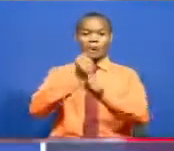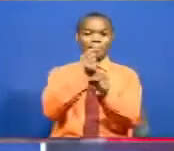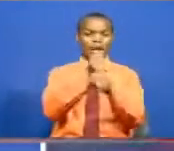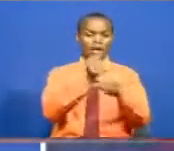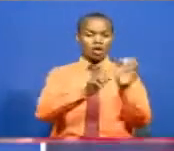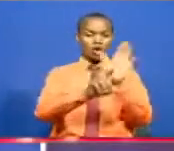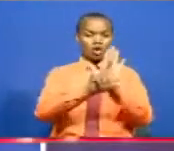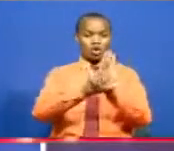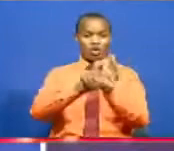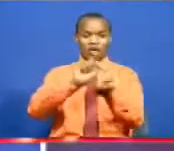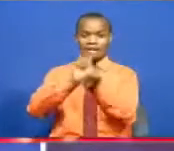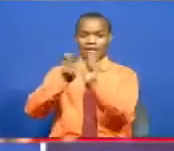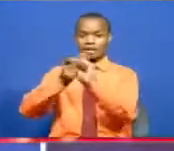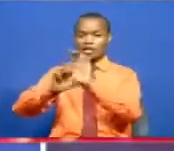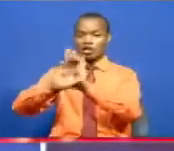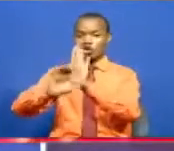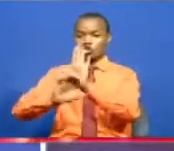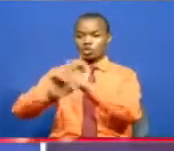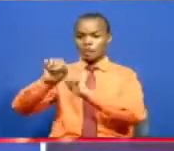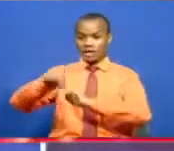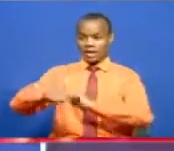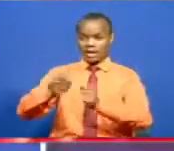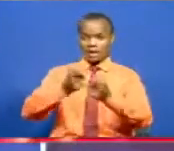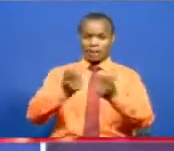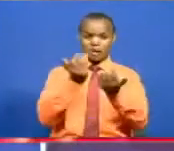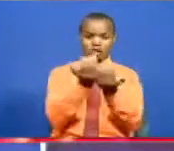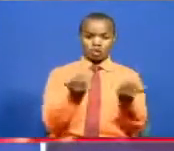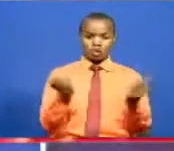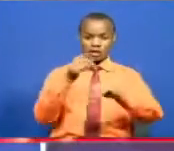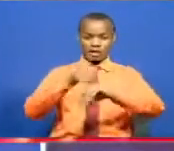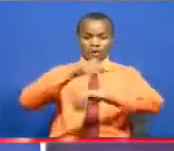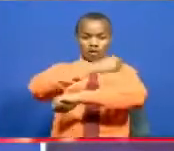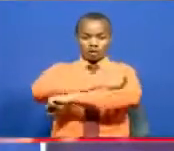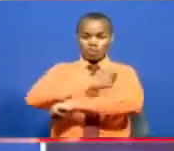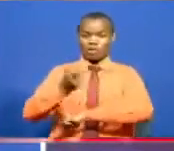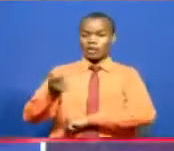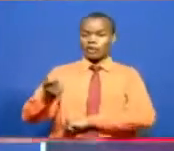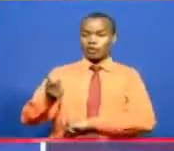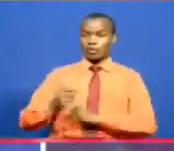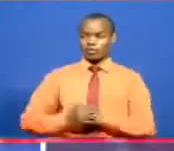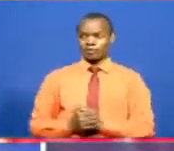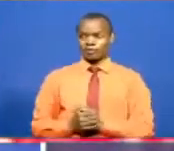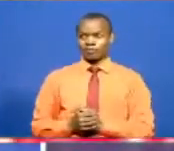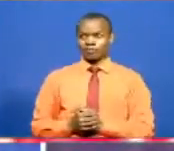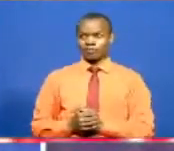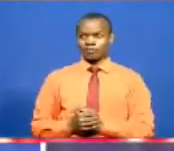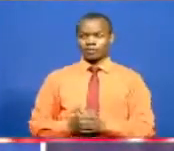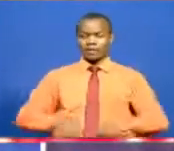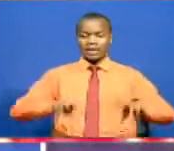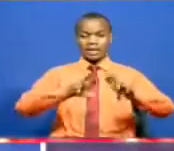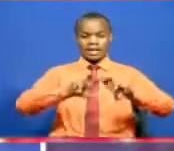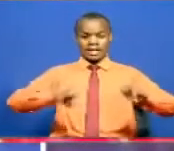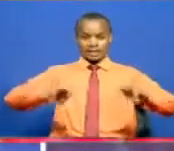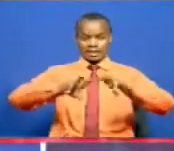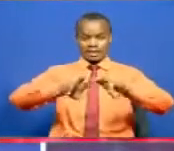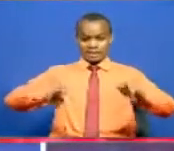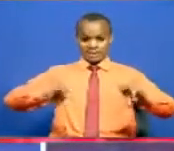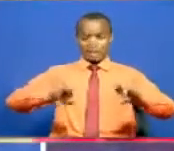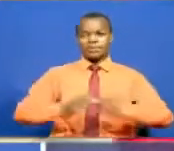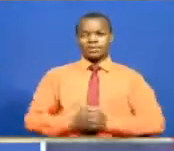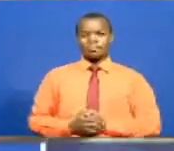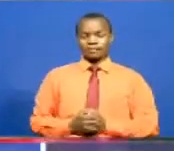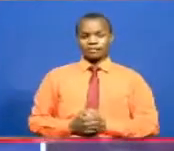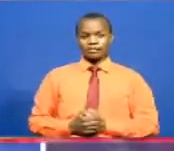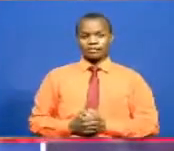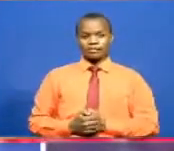change constitutions, but our children's time in school is limited. Mchunguze kwa